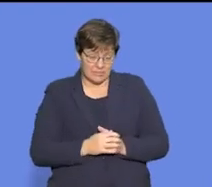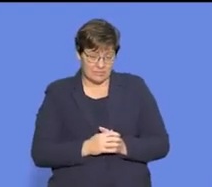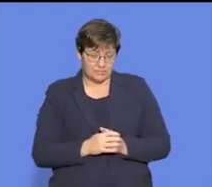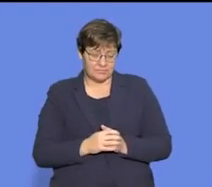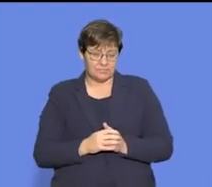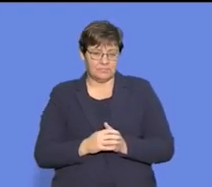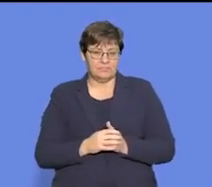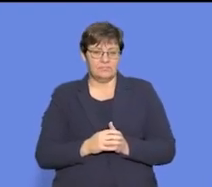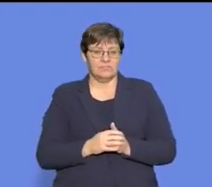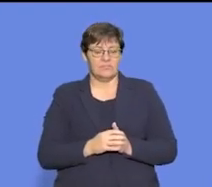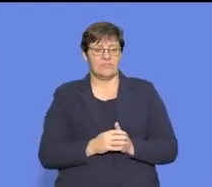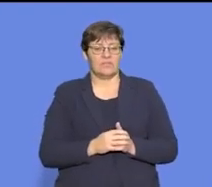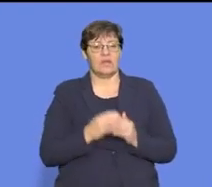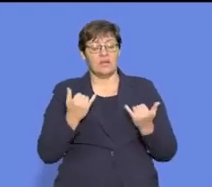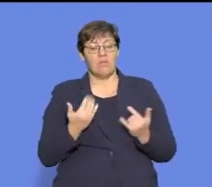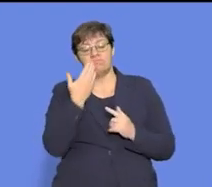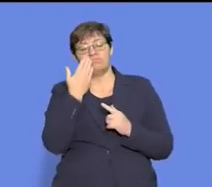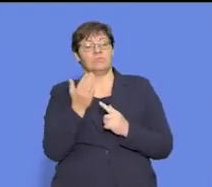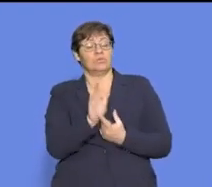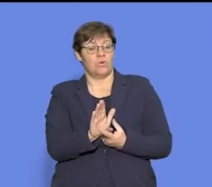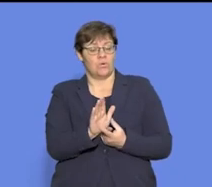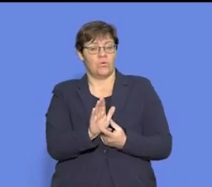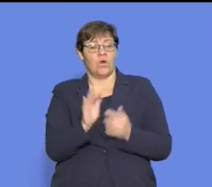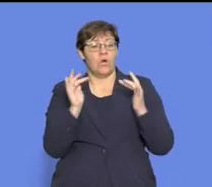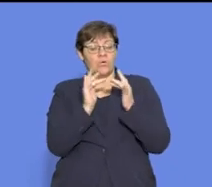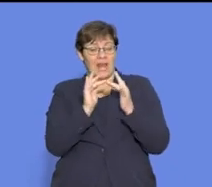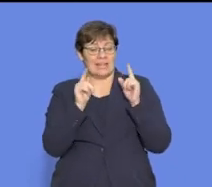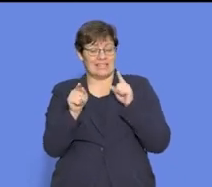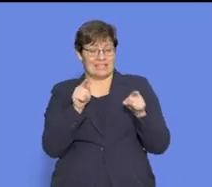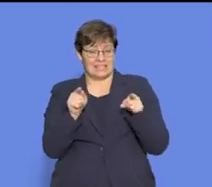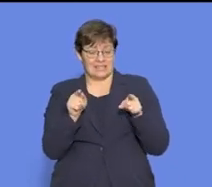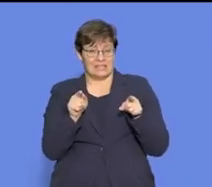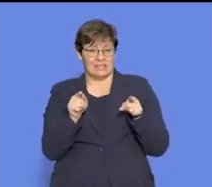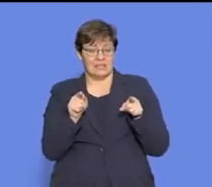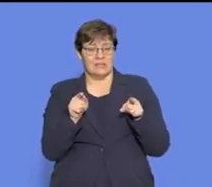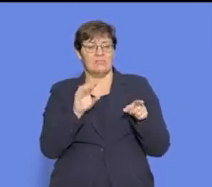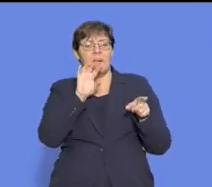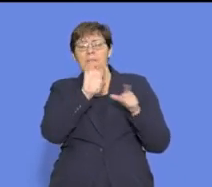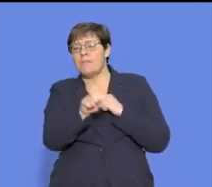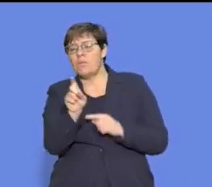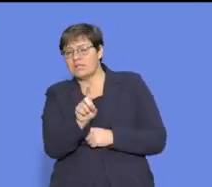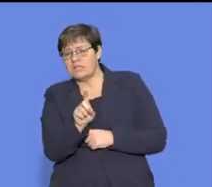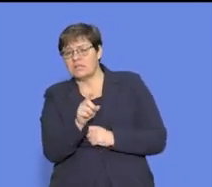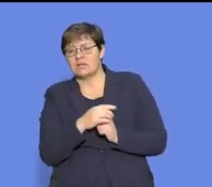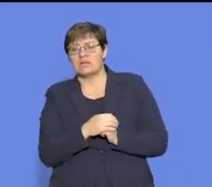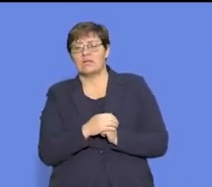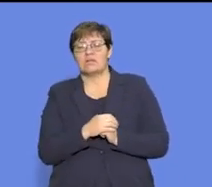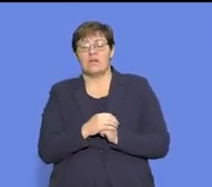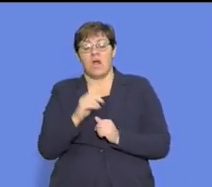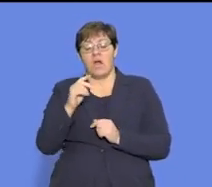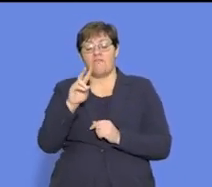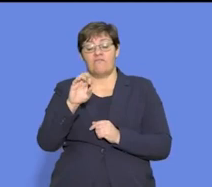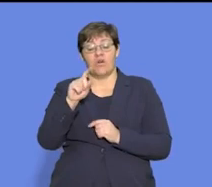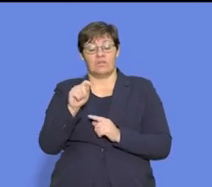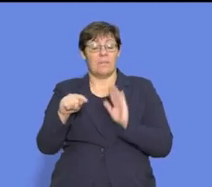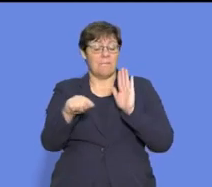on. And what I want to move on to here is to show you that when we connect these together, we find that